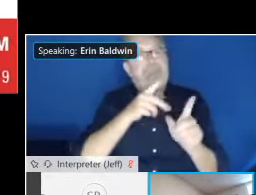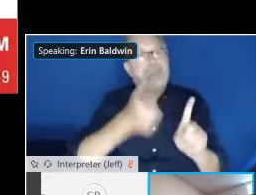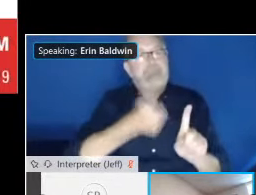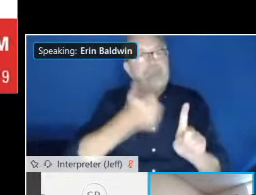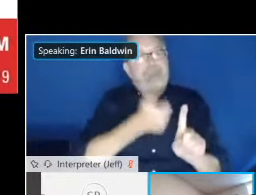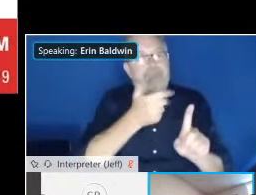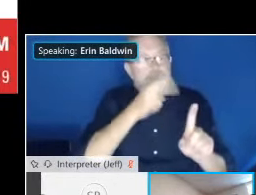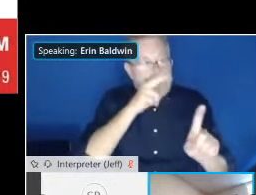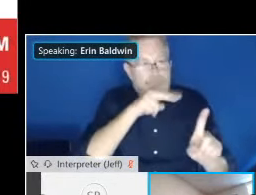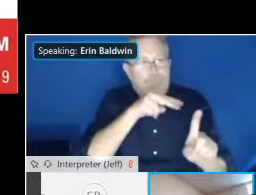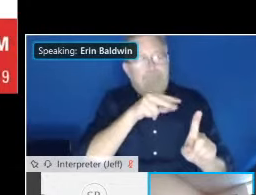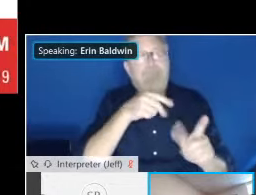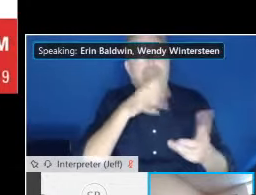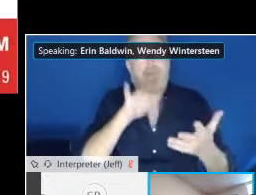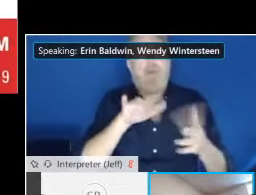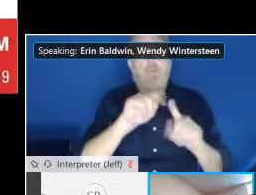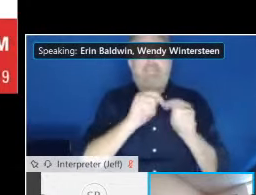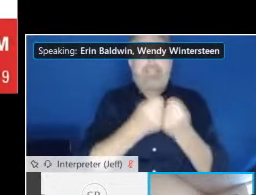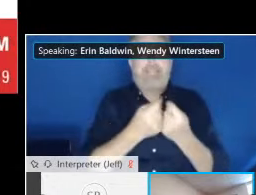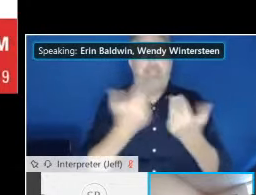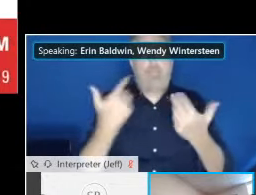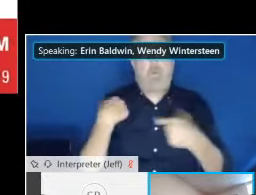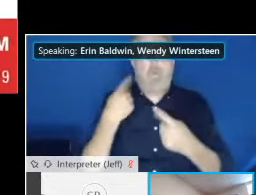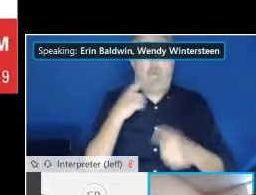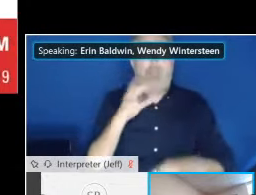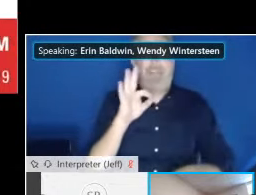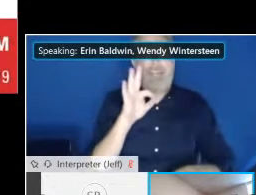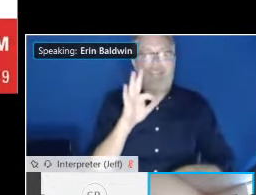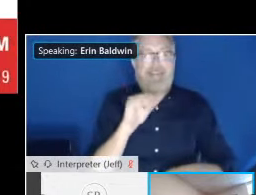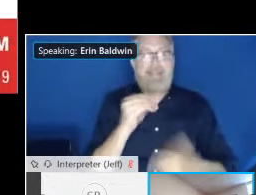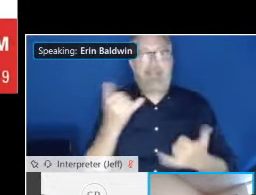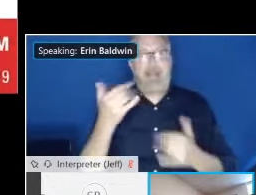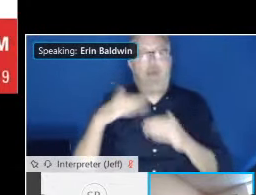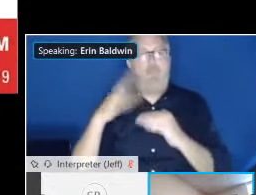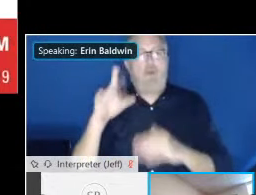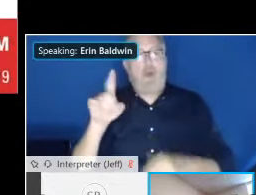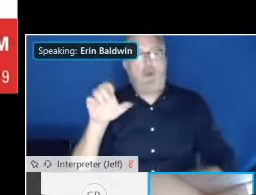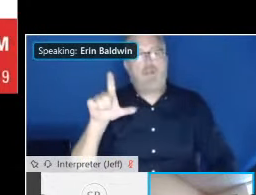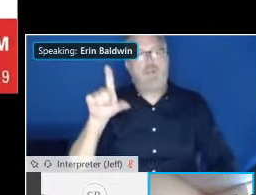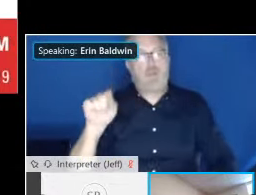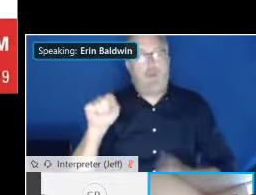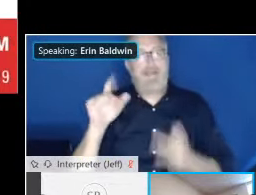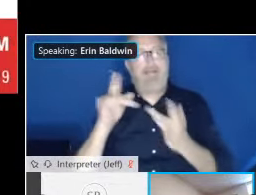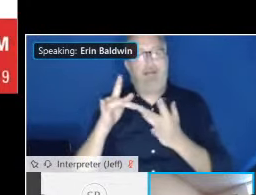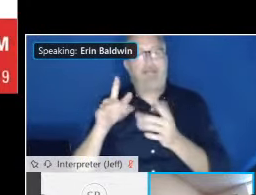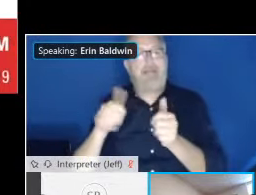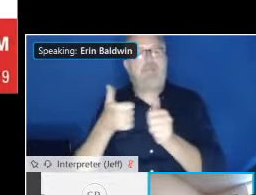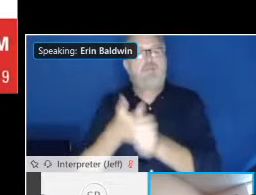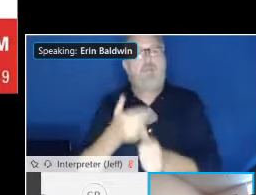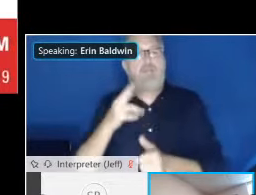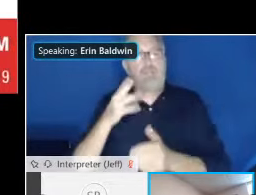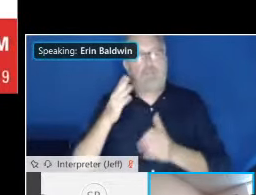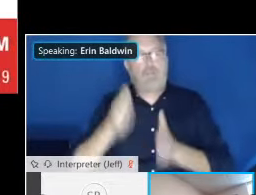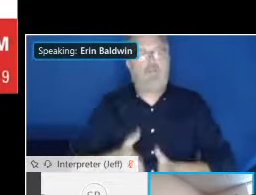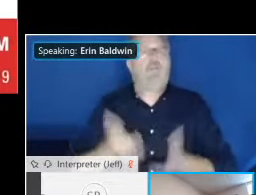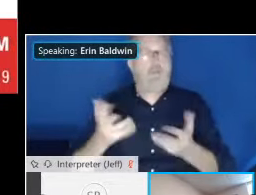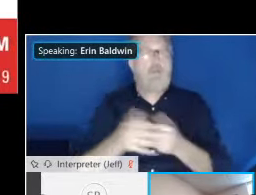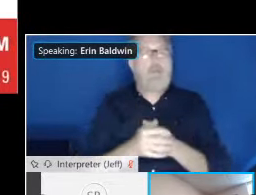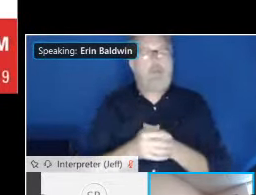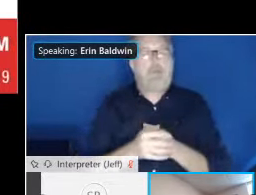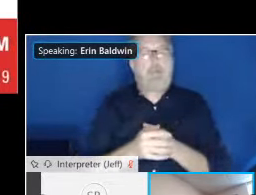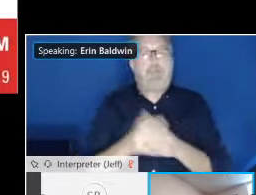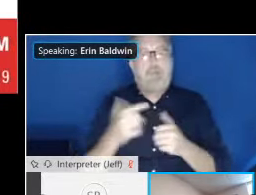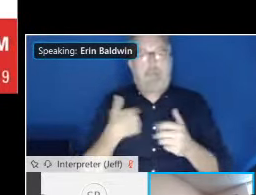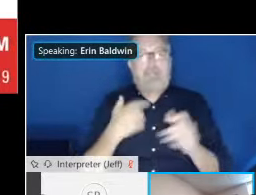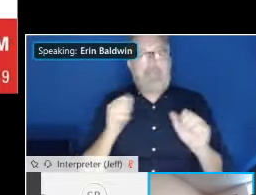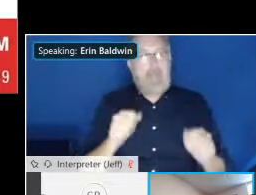had over 90 case investigators that had been trained and over 120 contact tracers. As you all know, it's very important that we are able